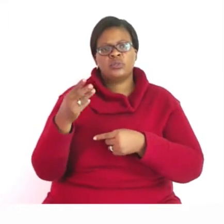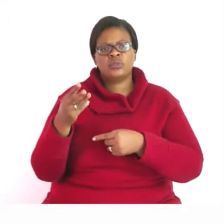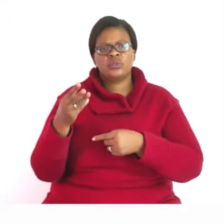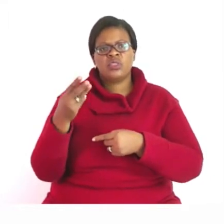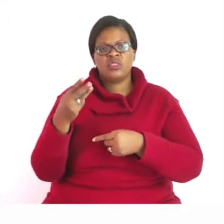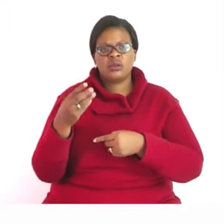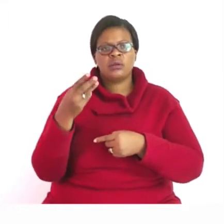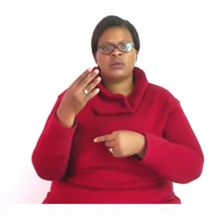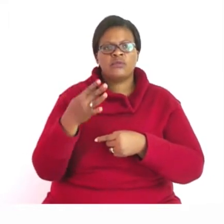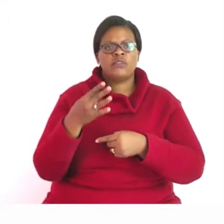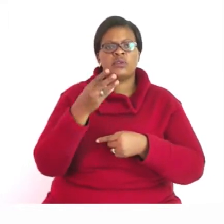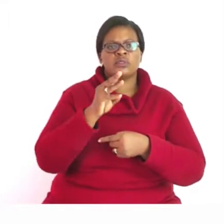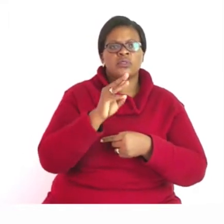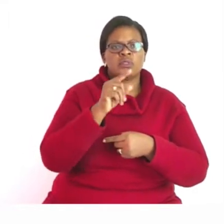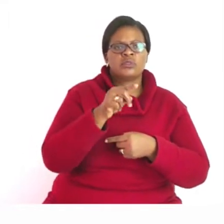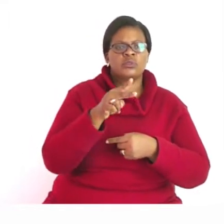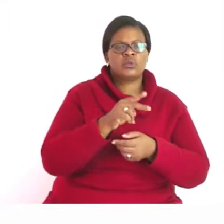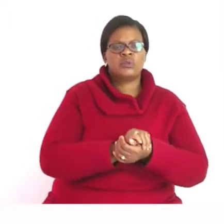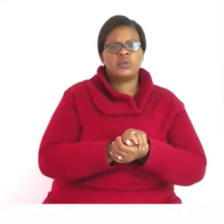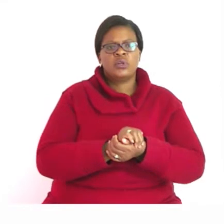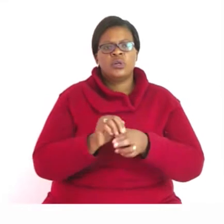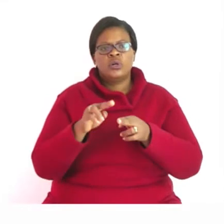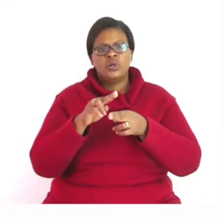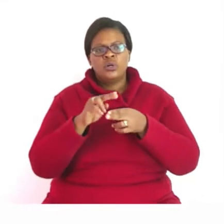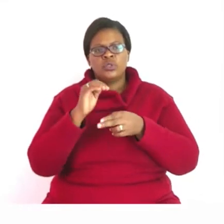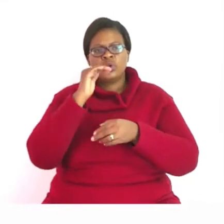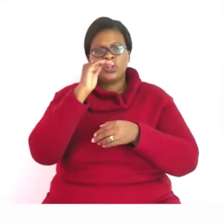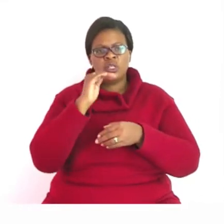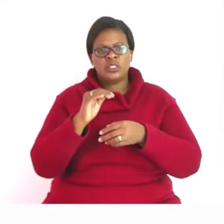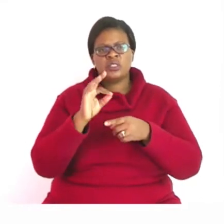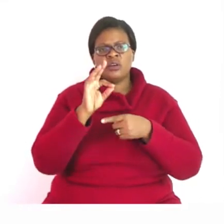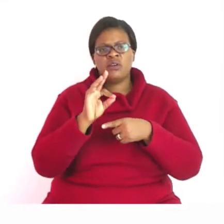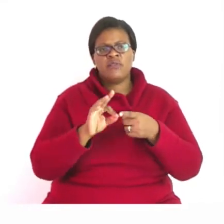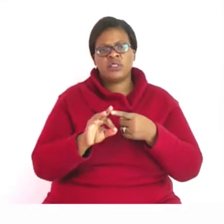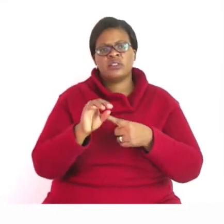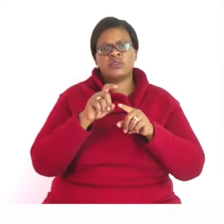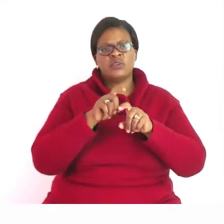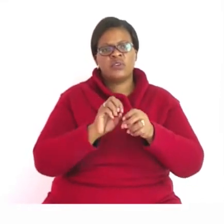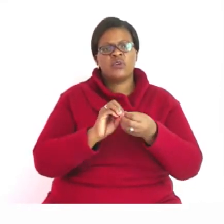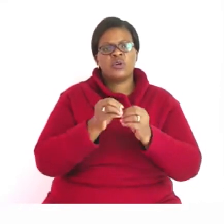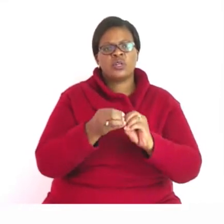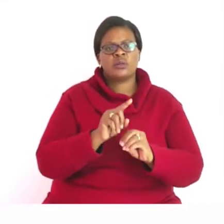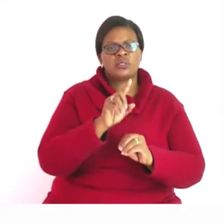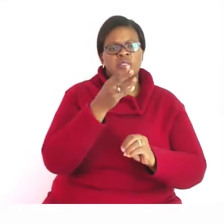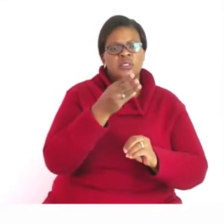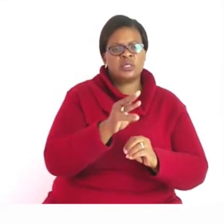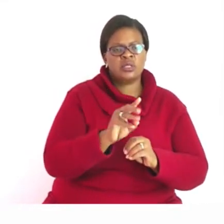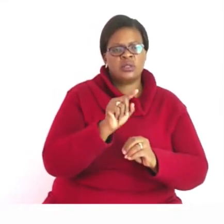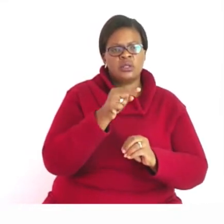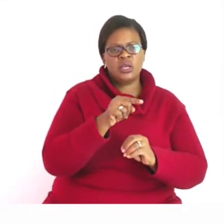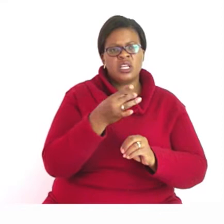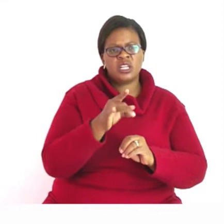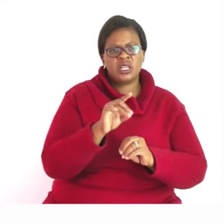List the factors of the following numbers. We have 16. The factors of